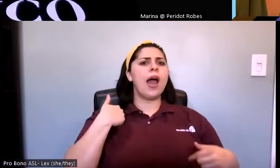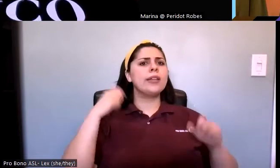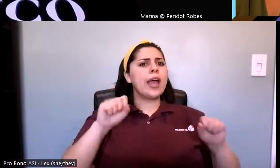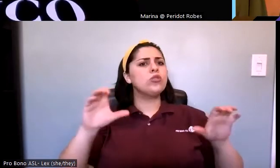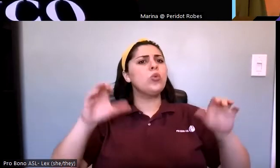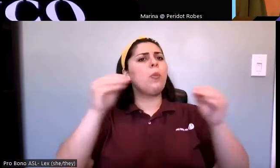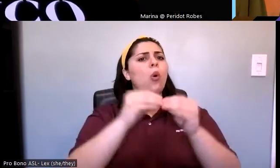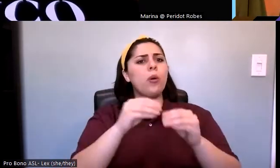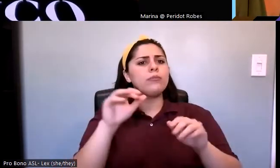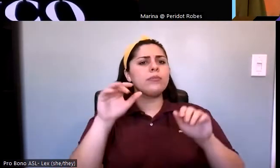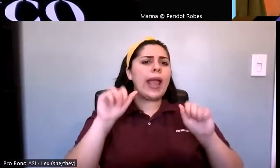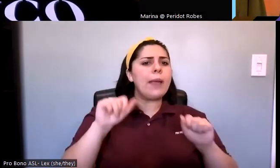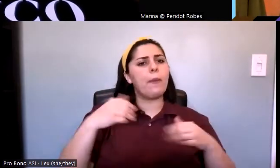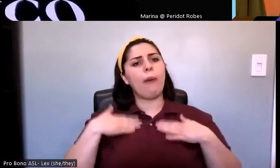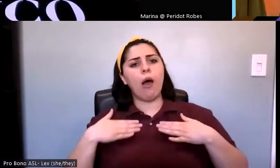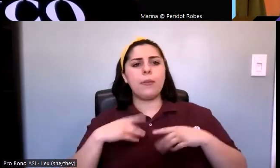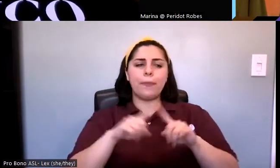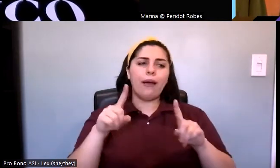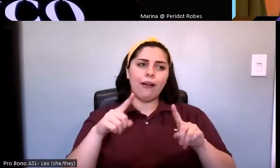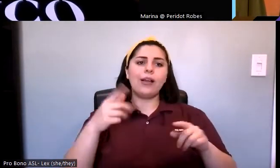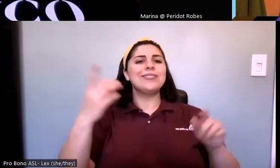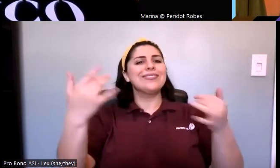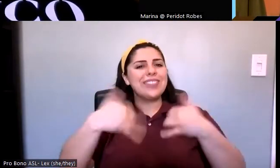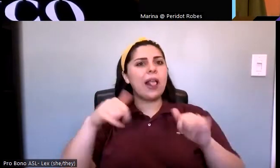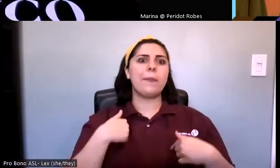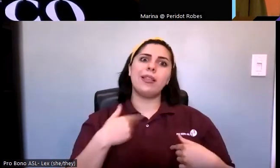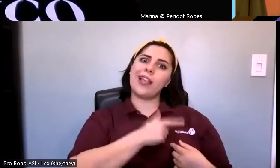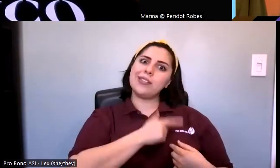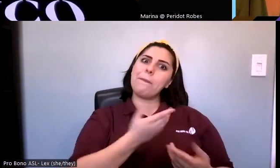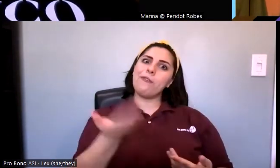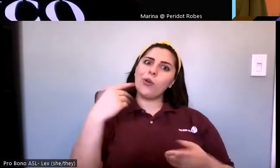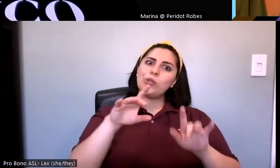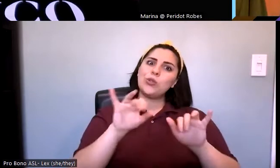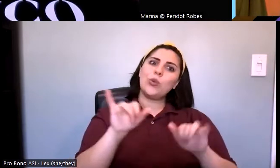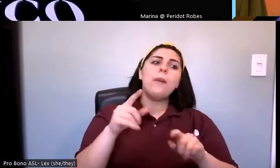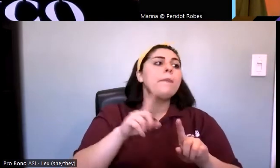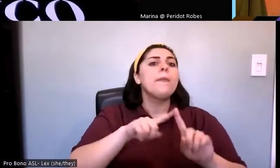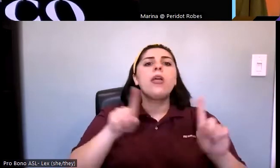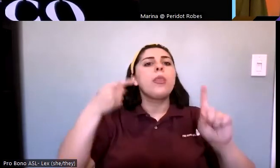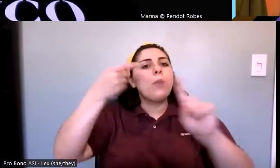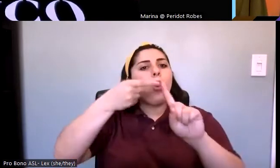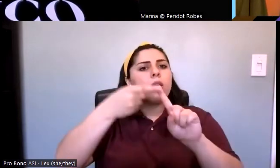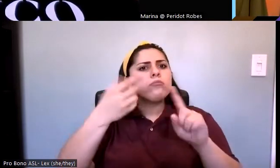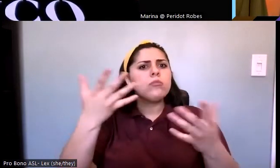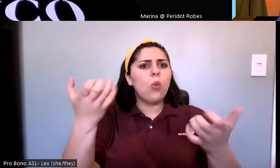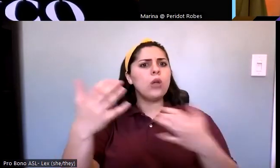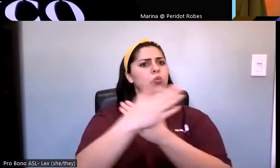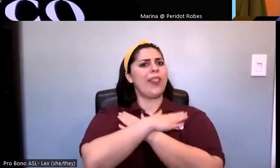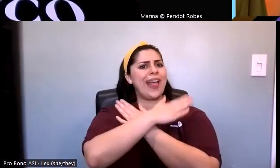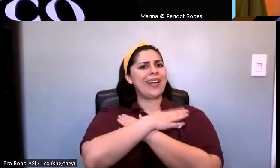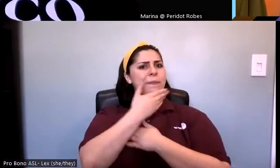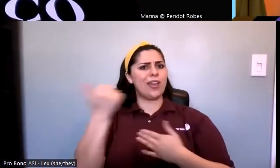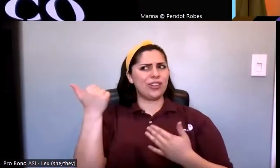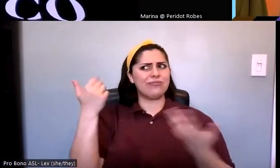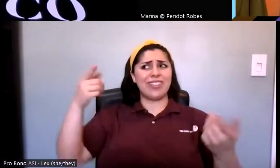And so for me, it was like, I just wanted to relax better. The world is really traumatic. It's